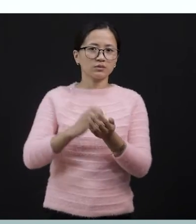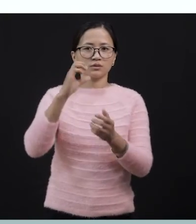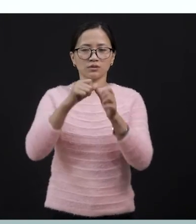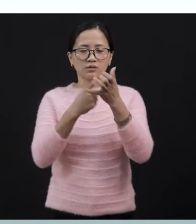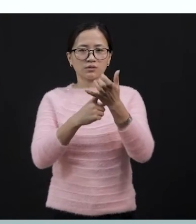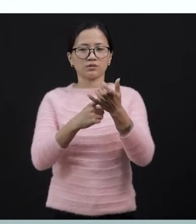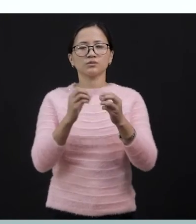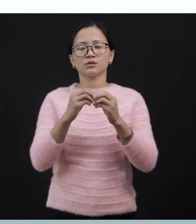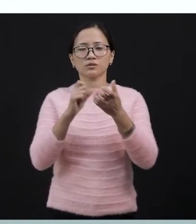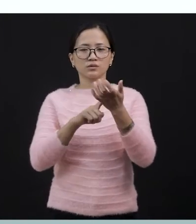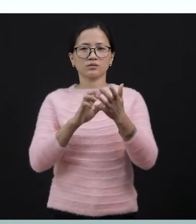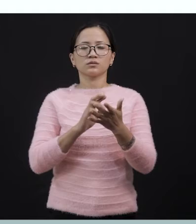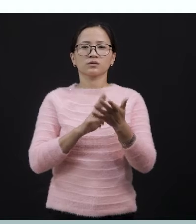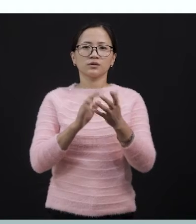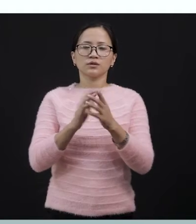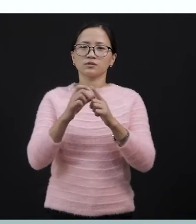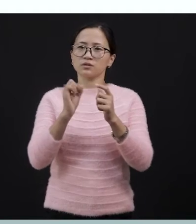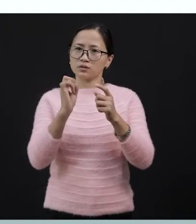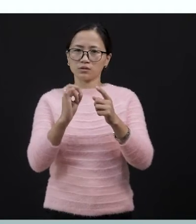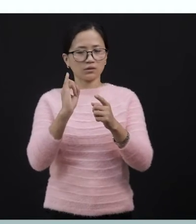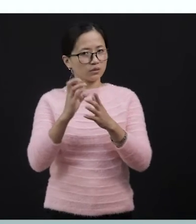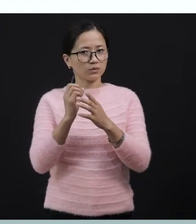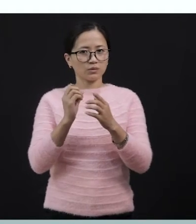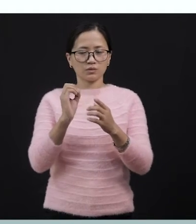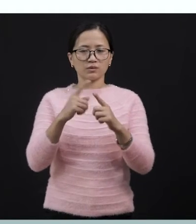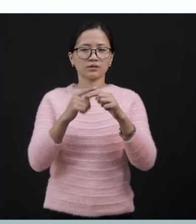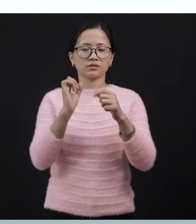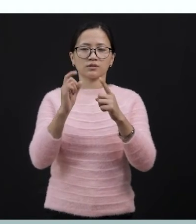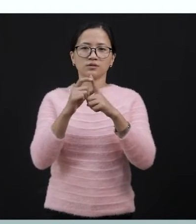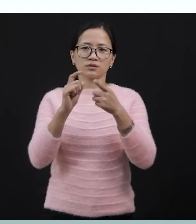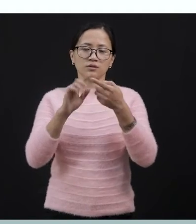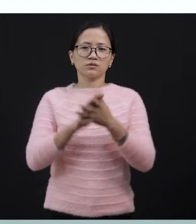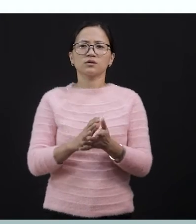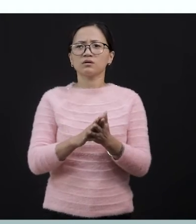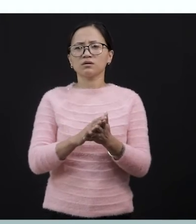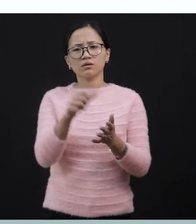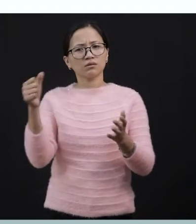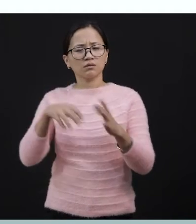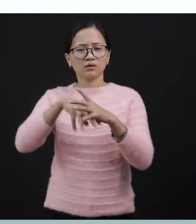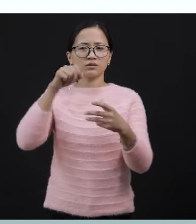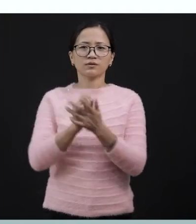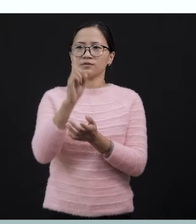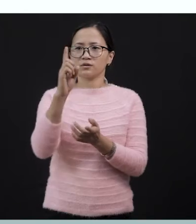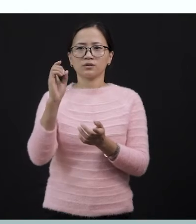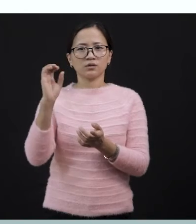carbon dioxide. Carbon dioxide, you know how much it consists out of 100%?